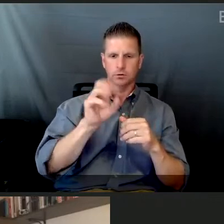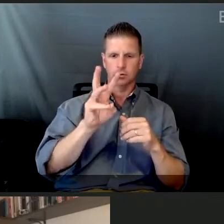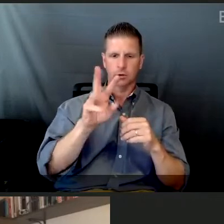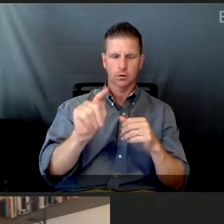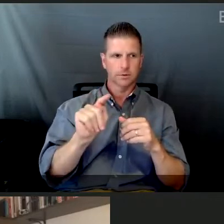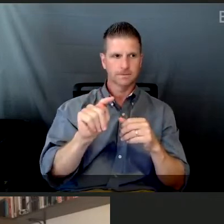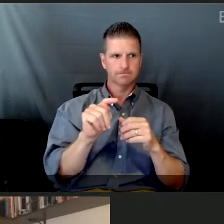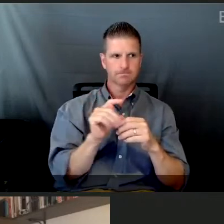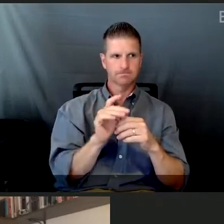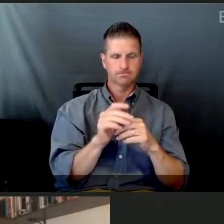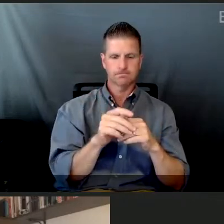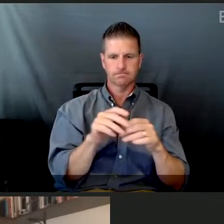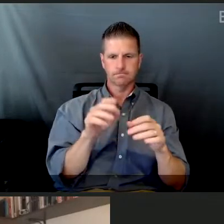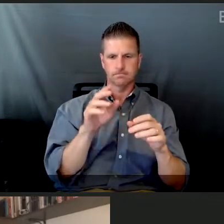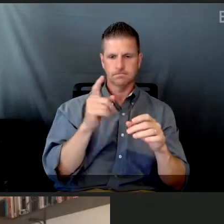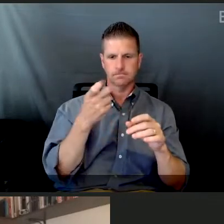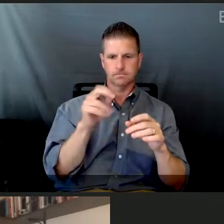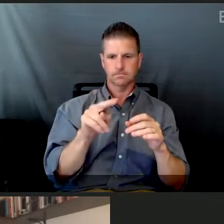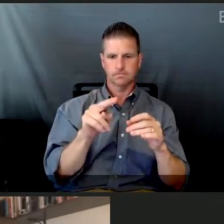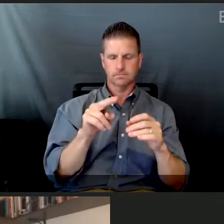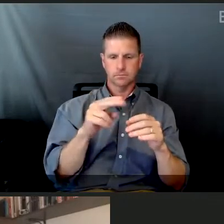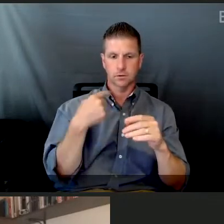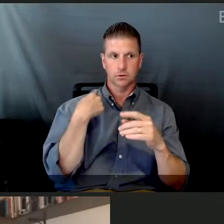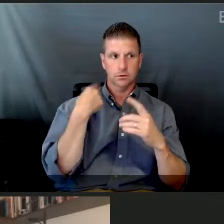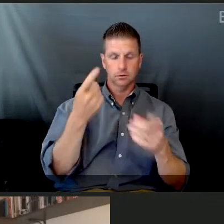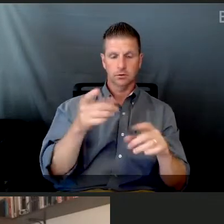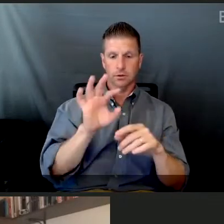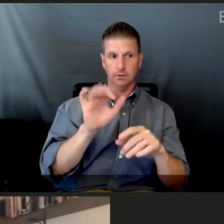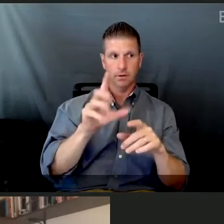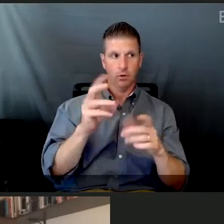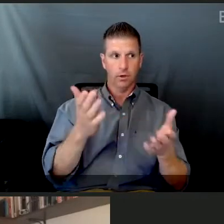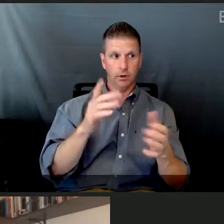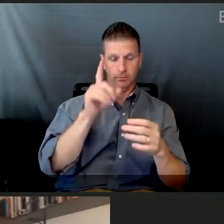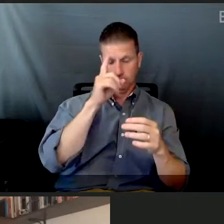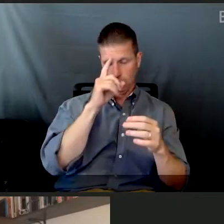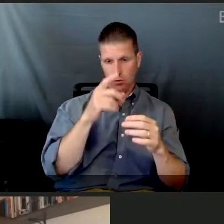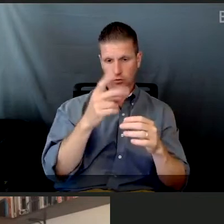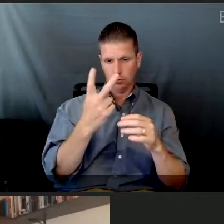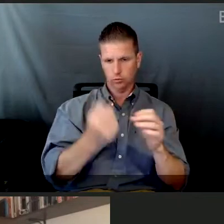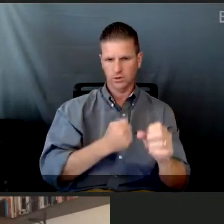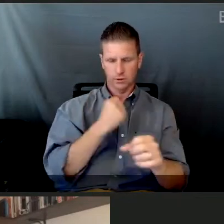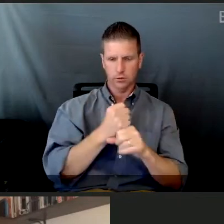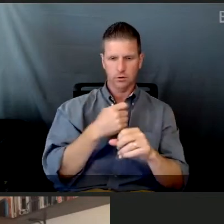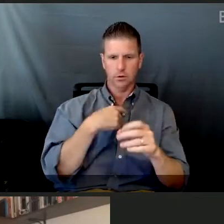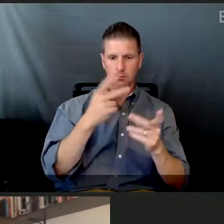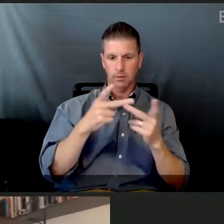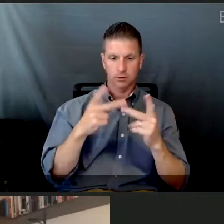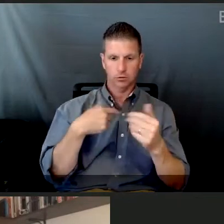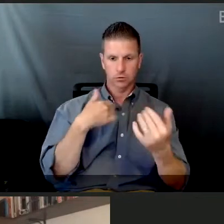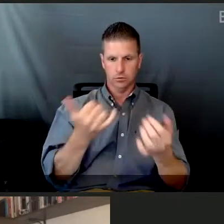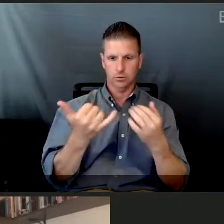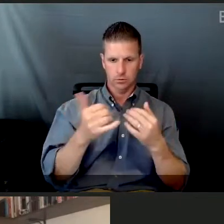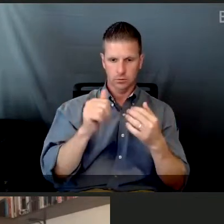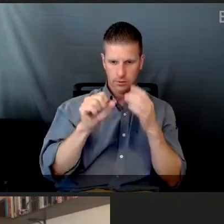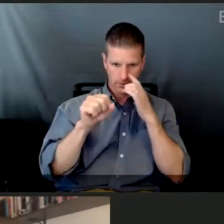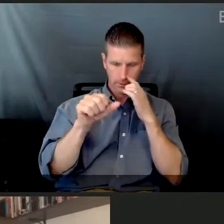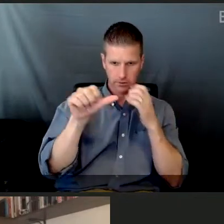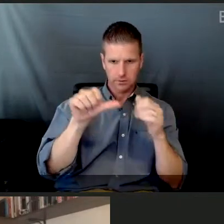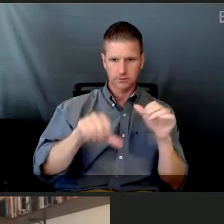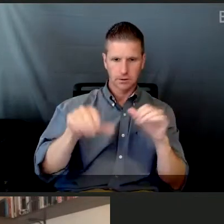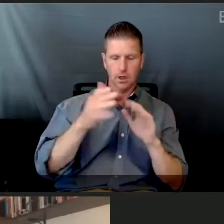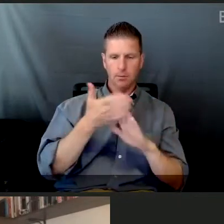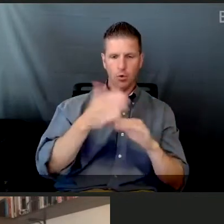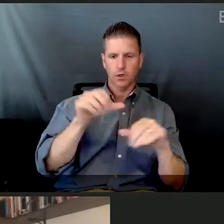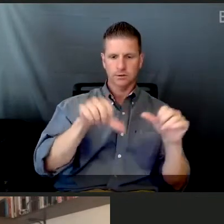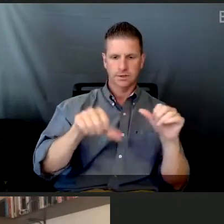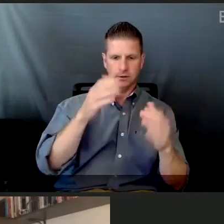Telescope. And then since being a fellow here for a couple of years, I then got the position I'm currently in as science operations scientist,